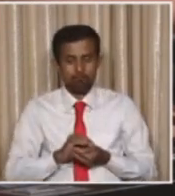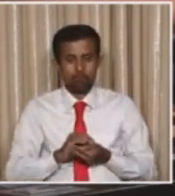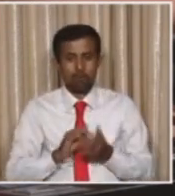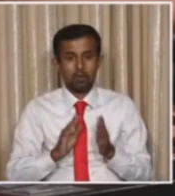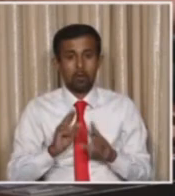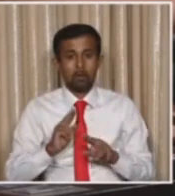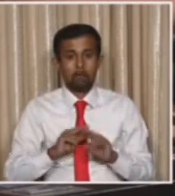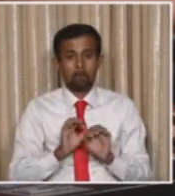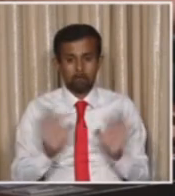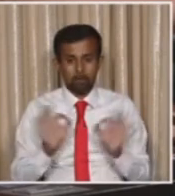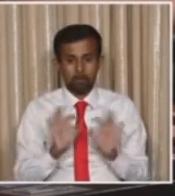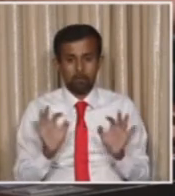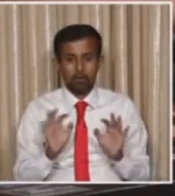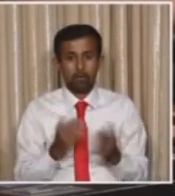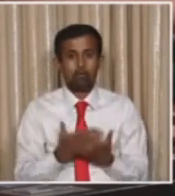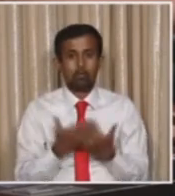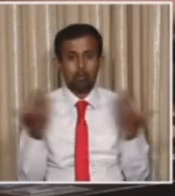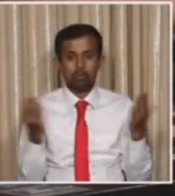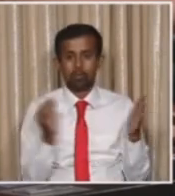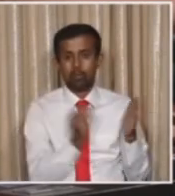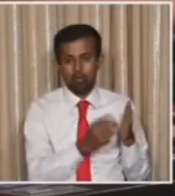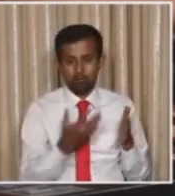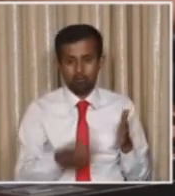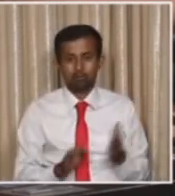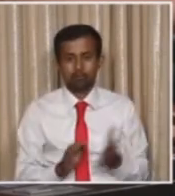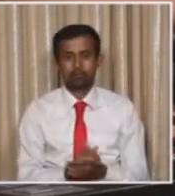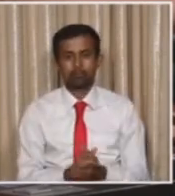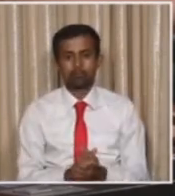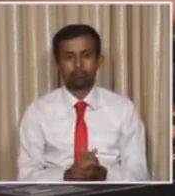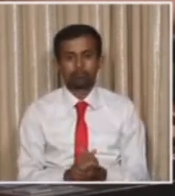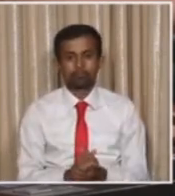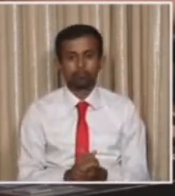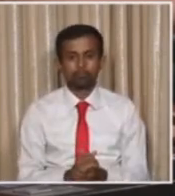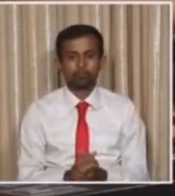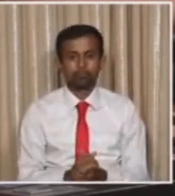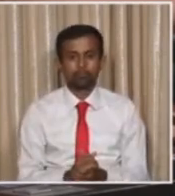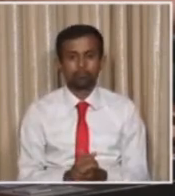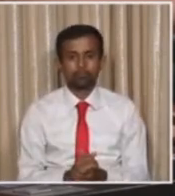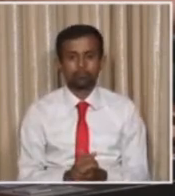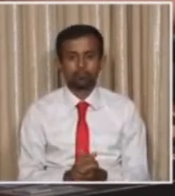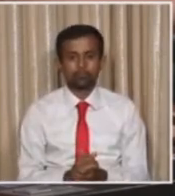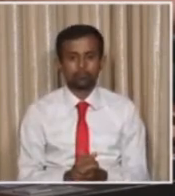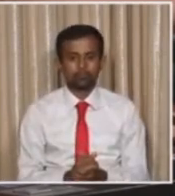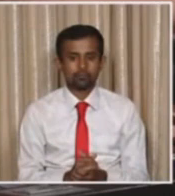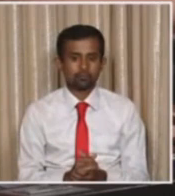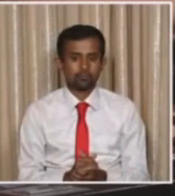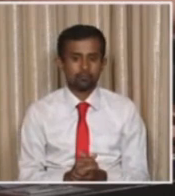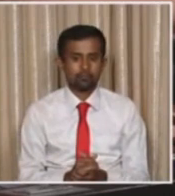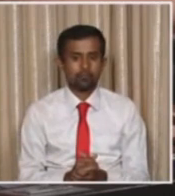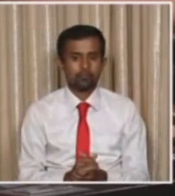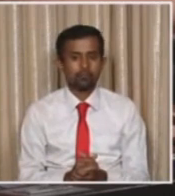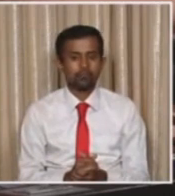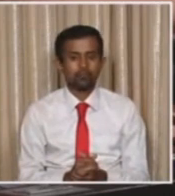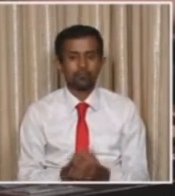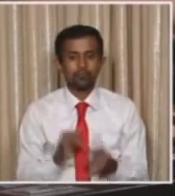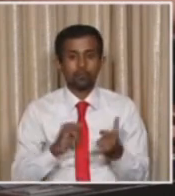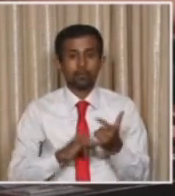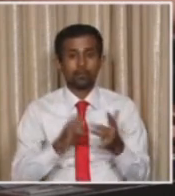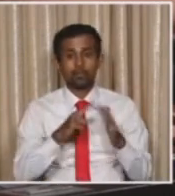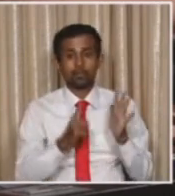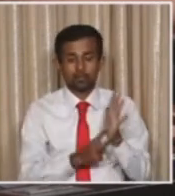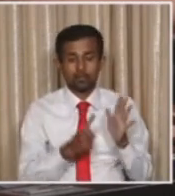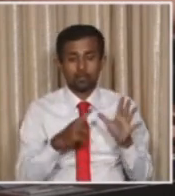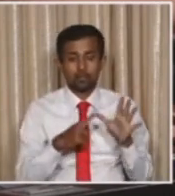it. And without proceeding to arrest the Honorable Selvaraja Gajendran, because if it was a parliamentary sitting